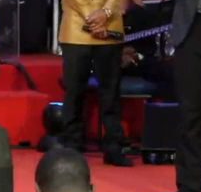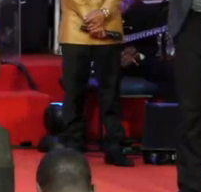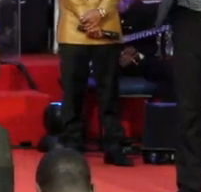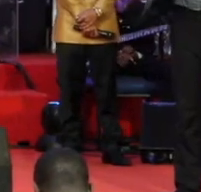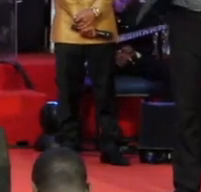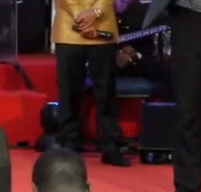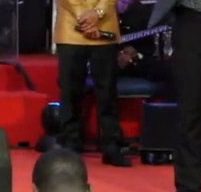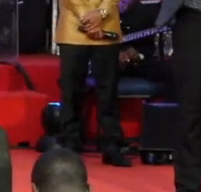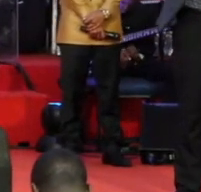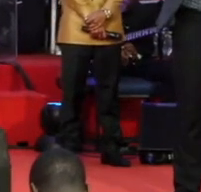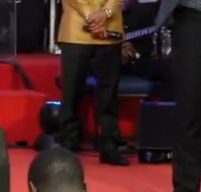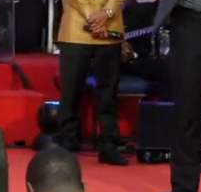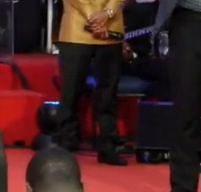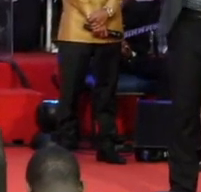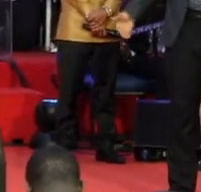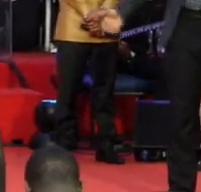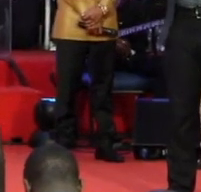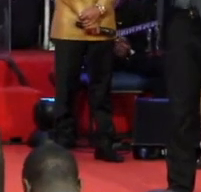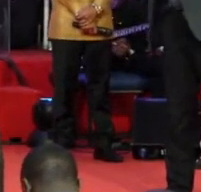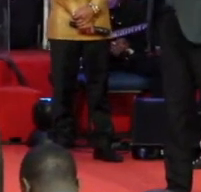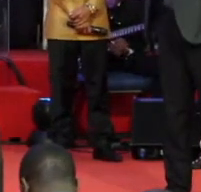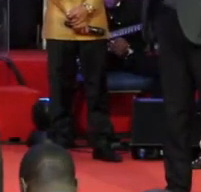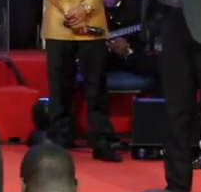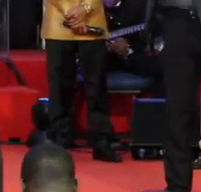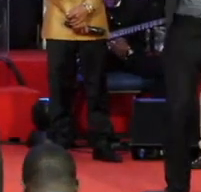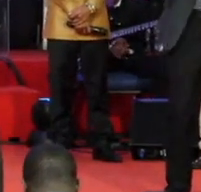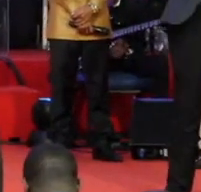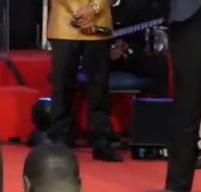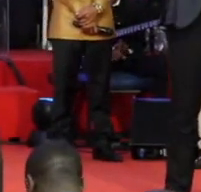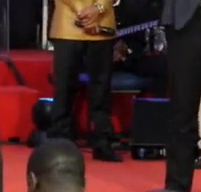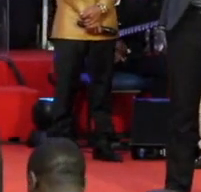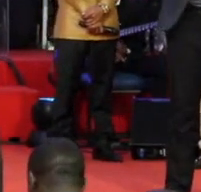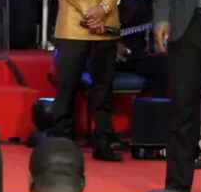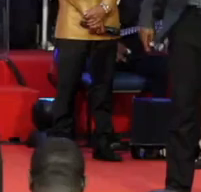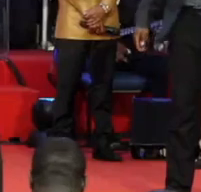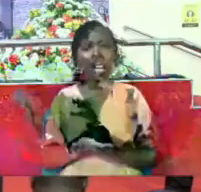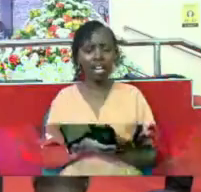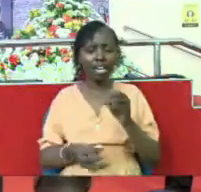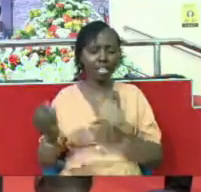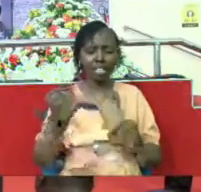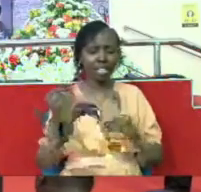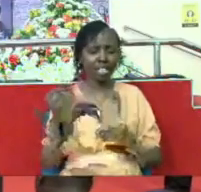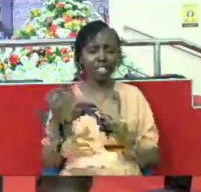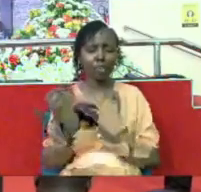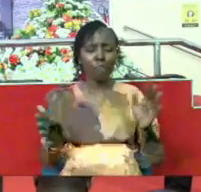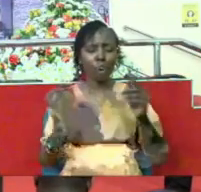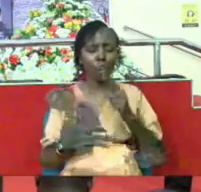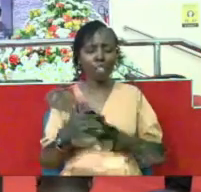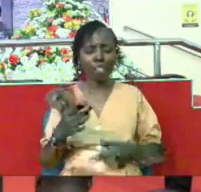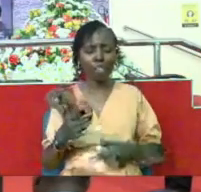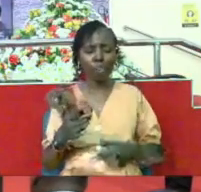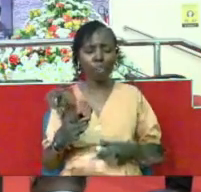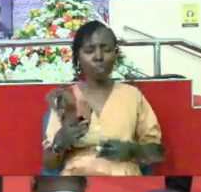wacha ikufurahishe Baba wa mbinguni, to give beyond our ability. Tukaweze kutoa zaidi ya uwezo wetu. And Father, may it please you some more,